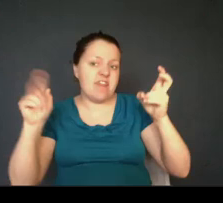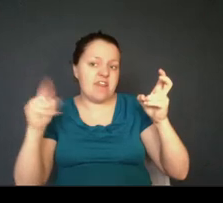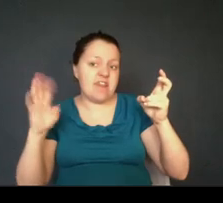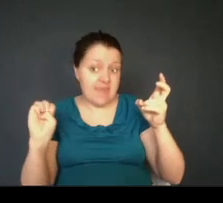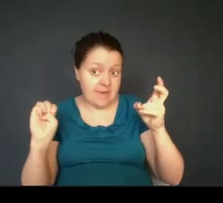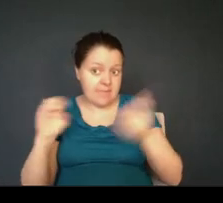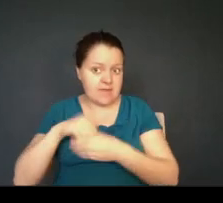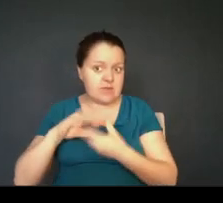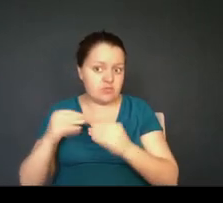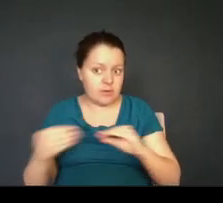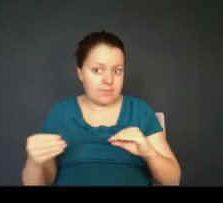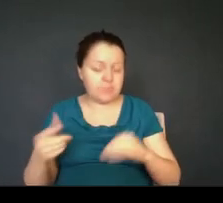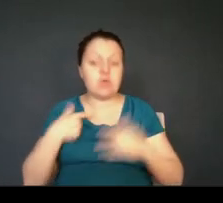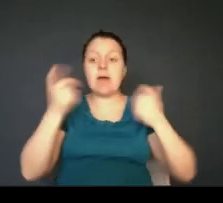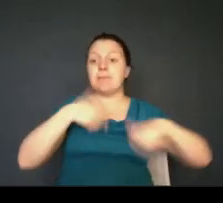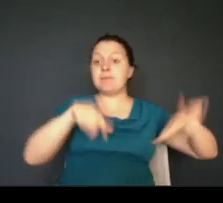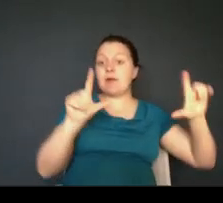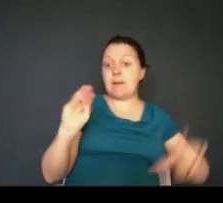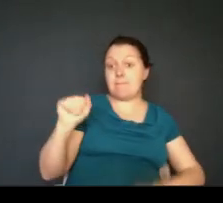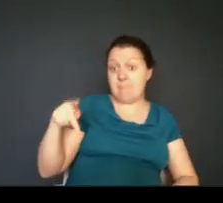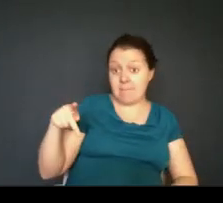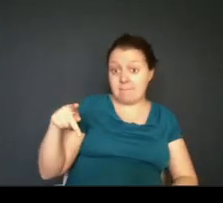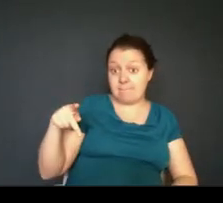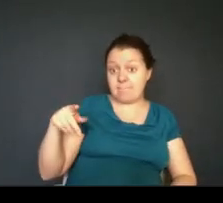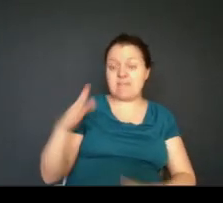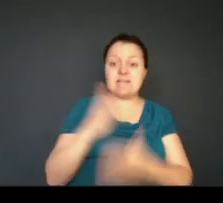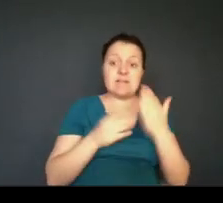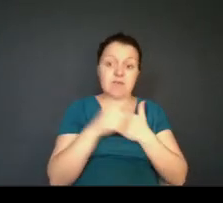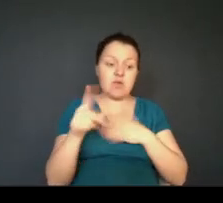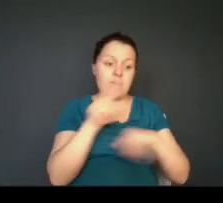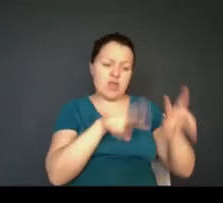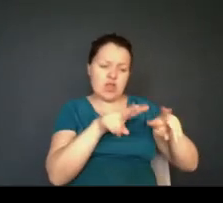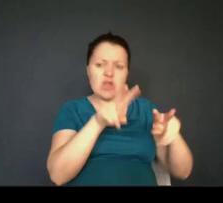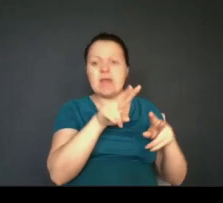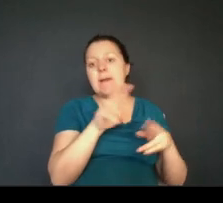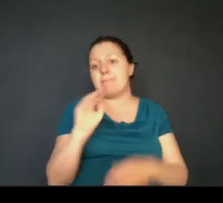of you have been looking at maps in your social studies projects and things.